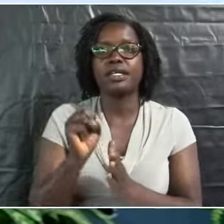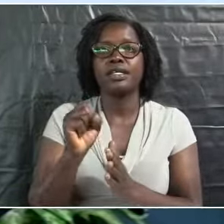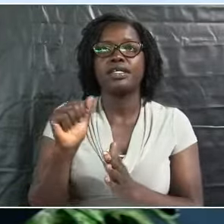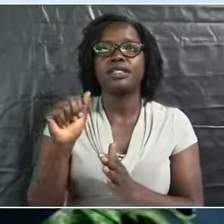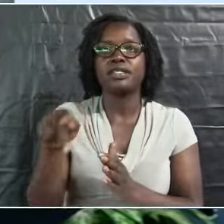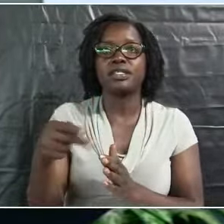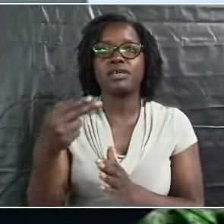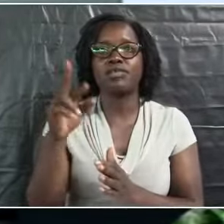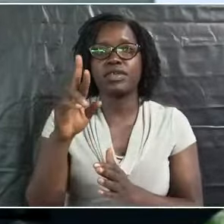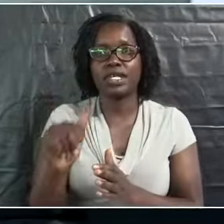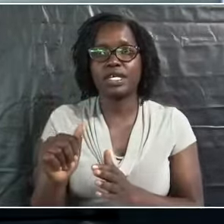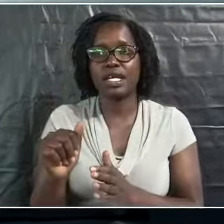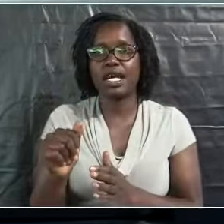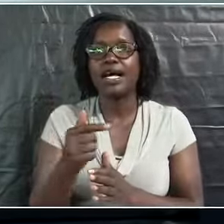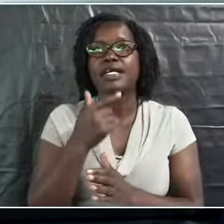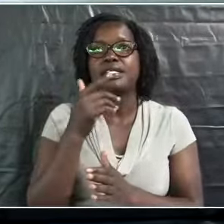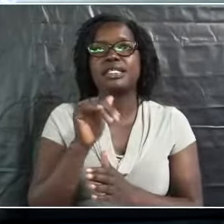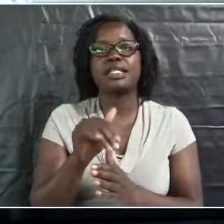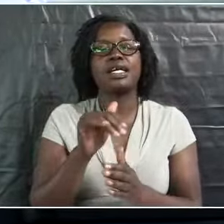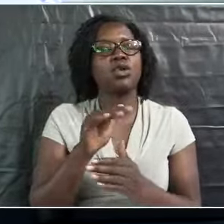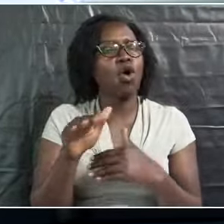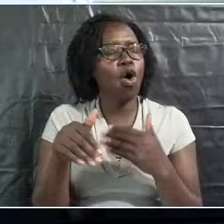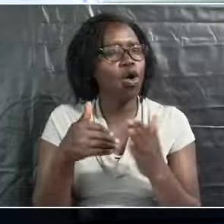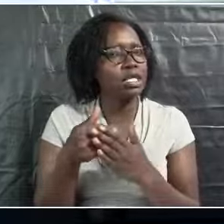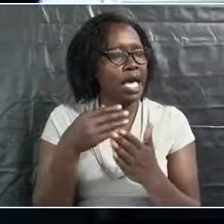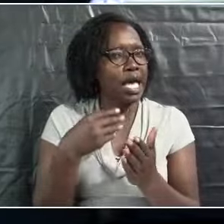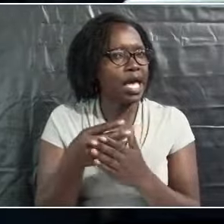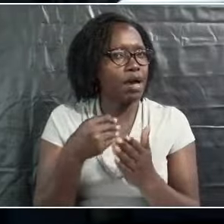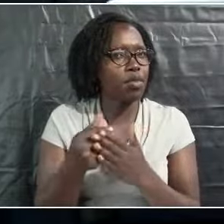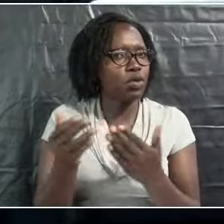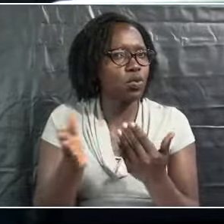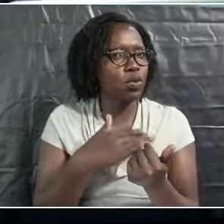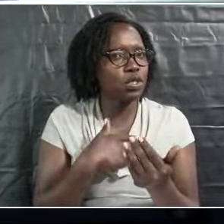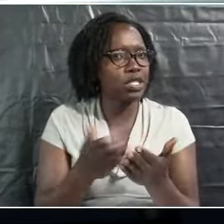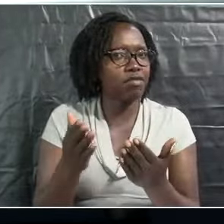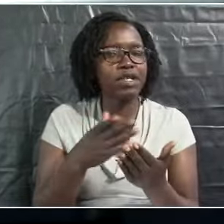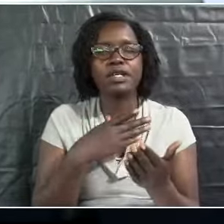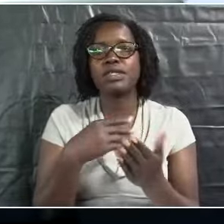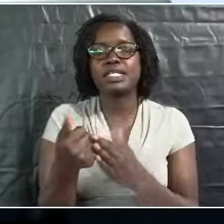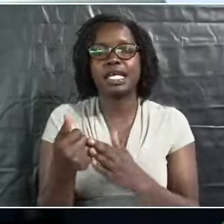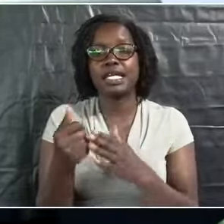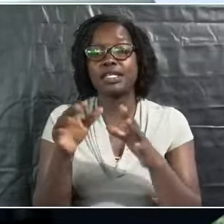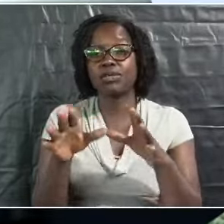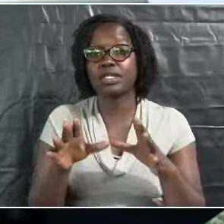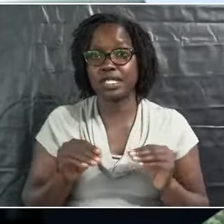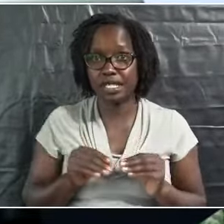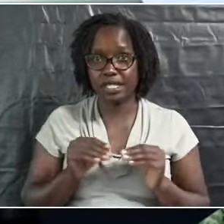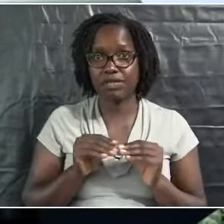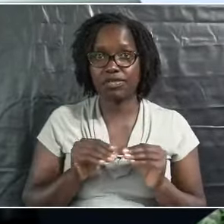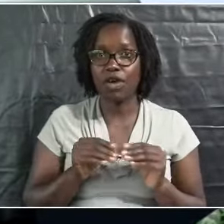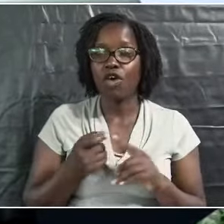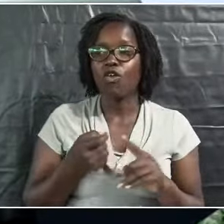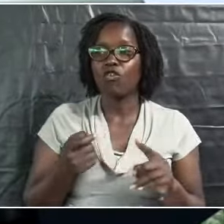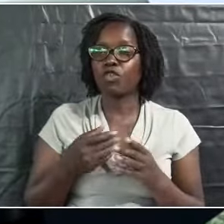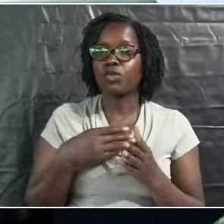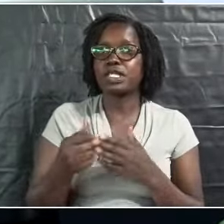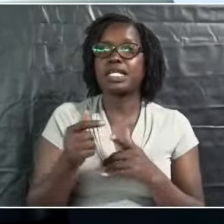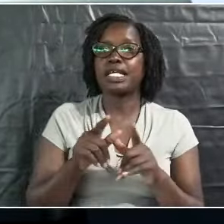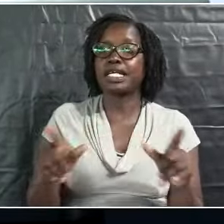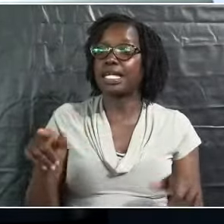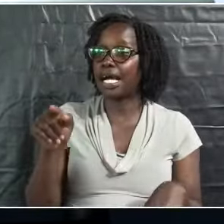said all the amount, whatever they would receive out of selling